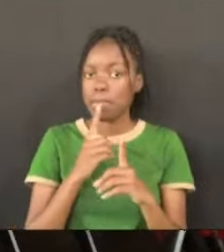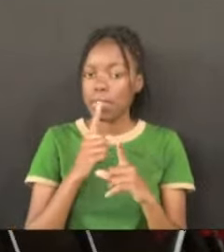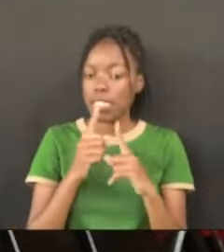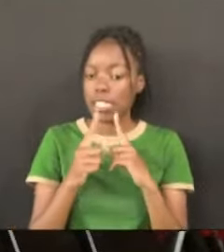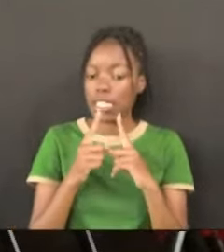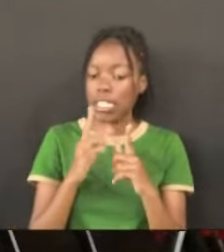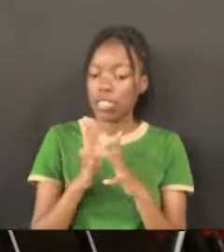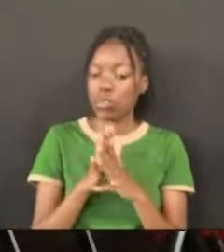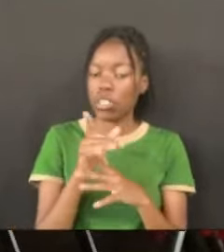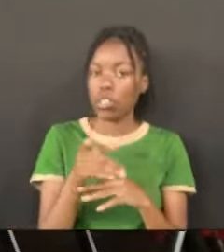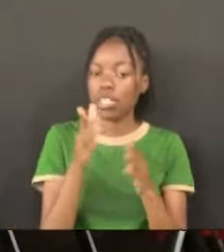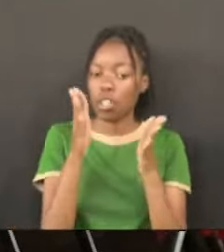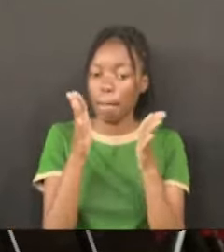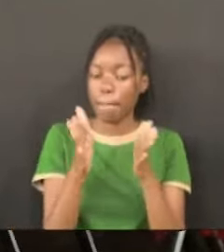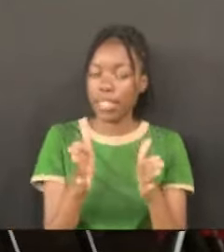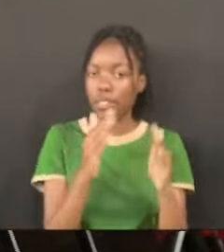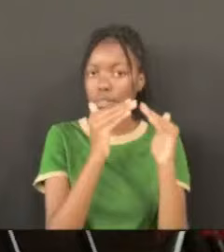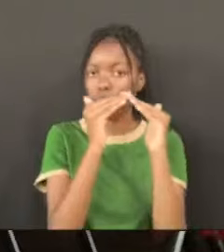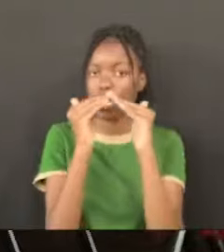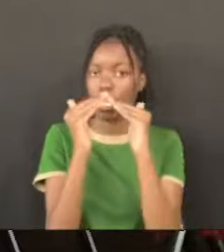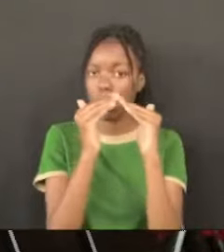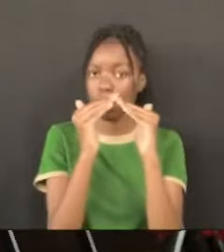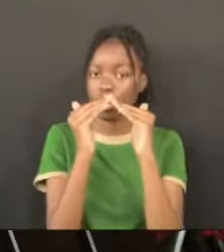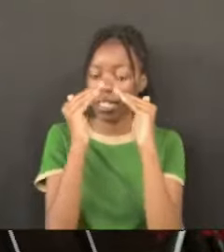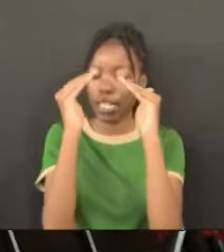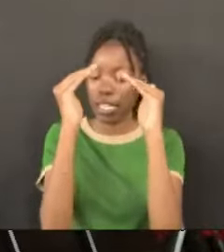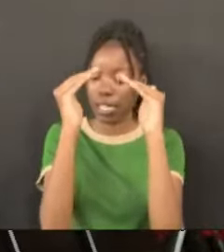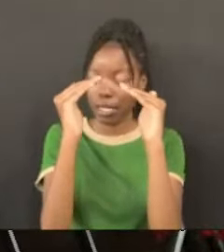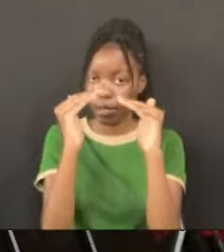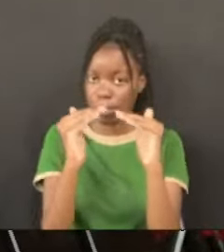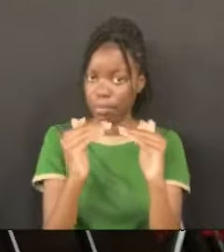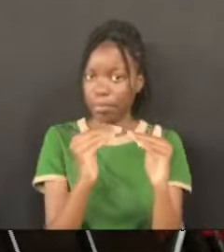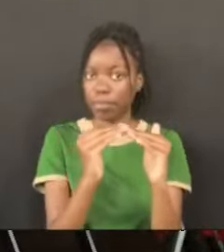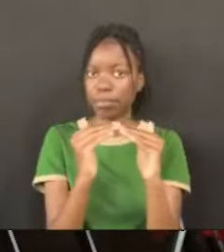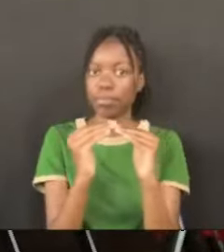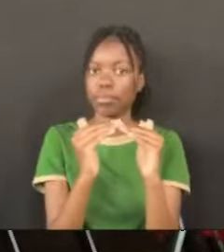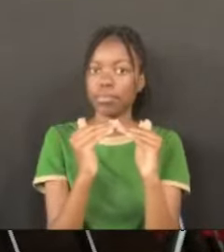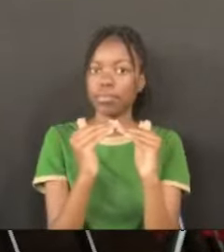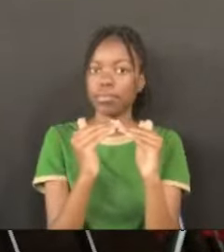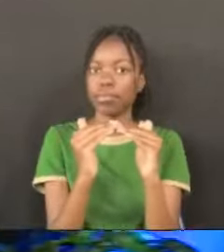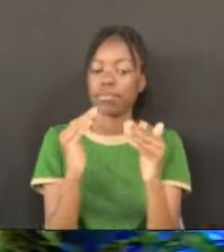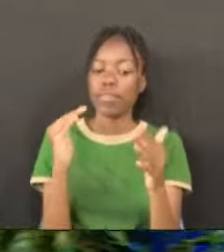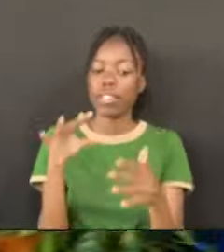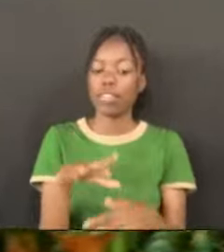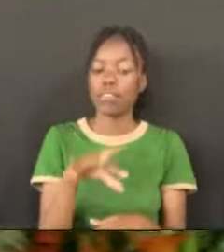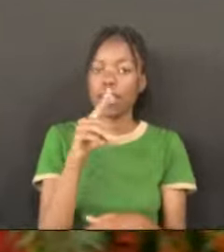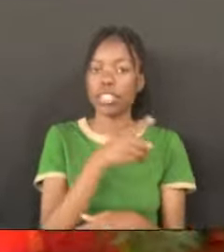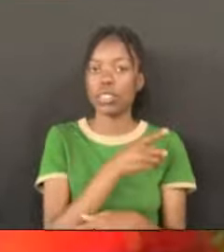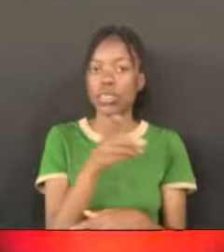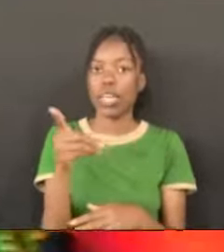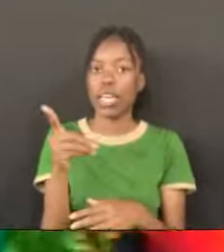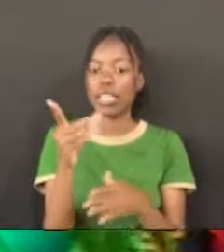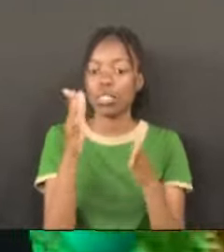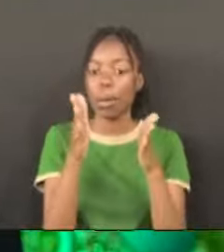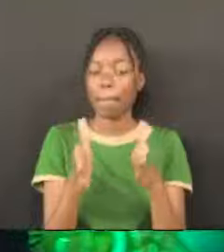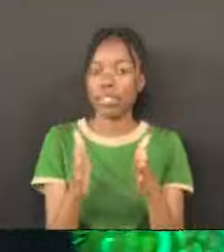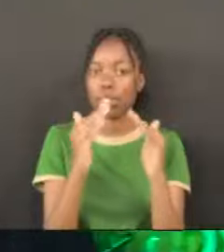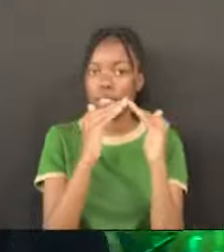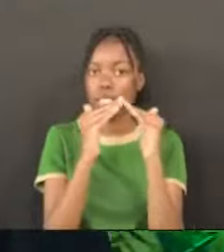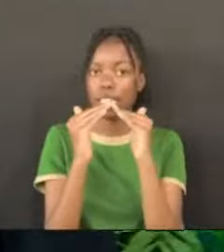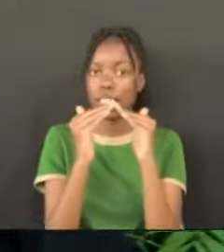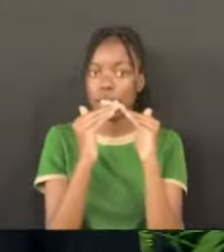personal level. He comes at your personal level. He finds you at your personal level. He carries you from